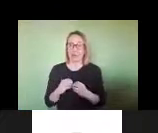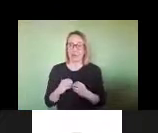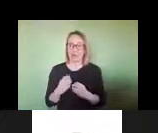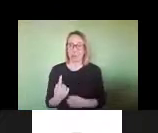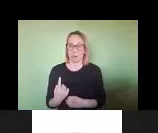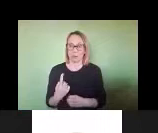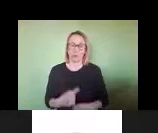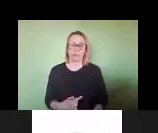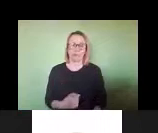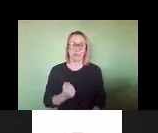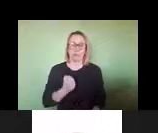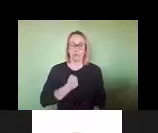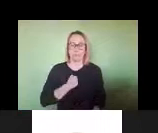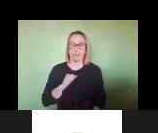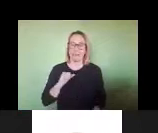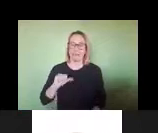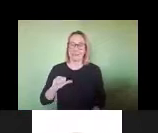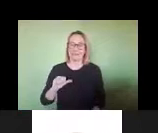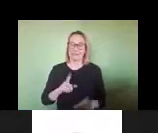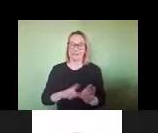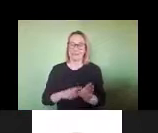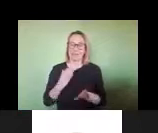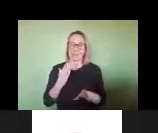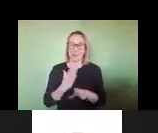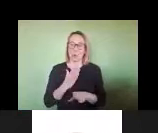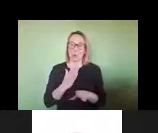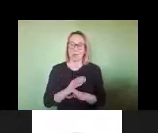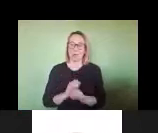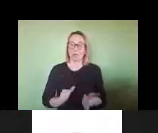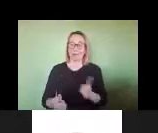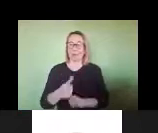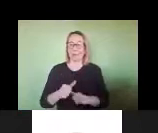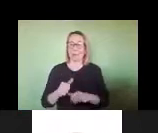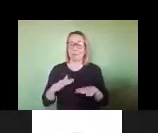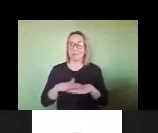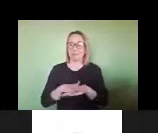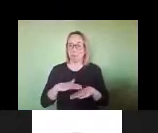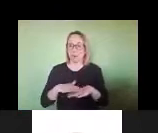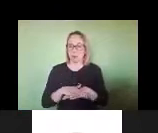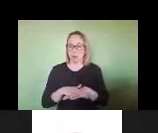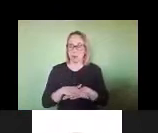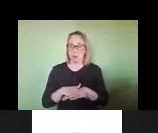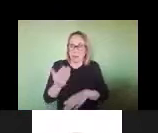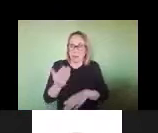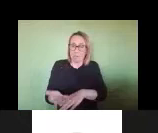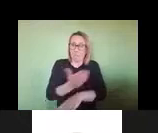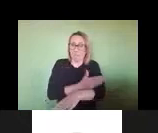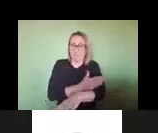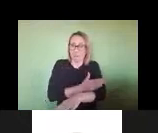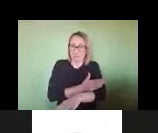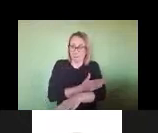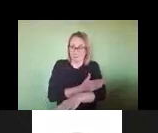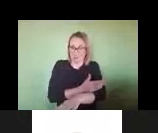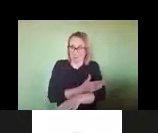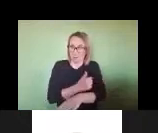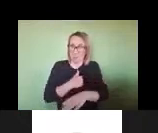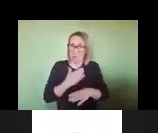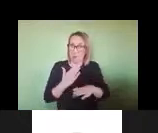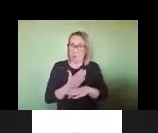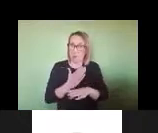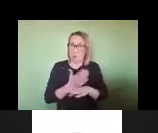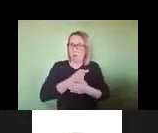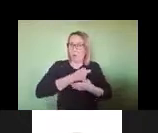This is my 6th year working with Neighbourhood Networks. Before joining Neighbourhood Networks, I worked in an